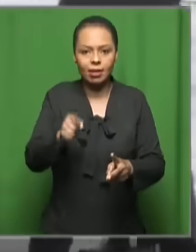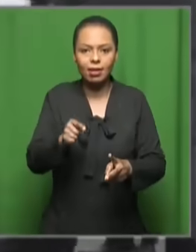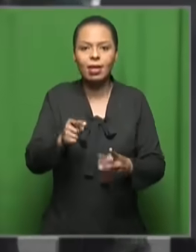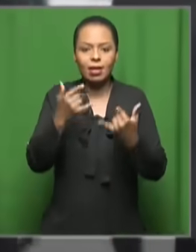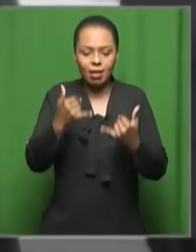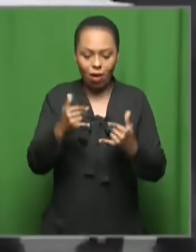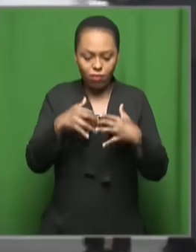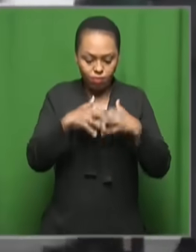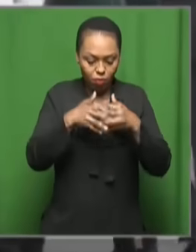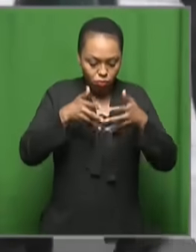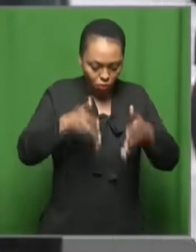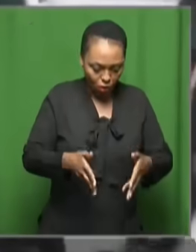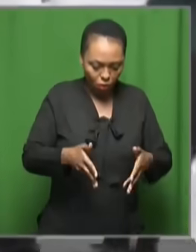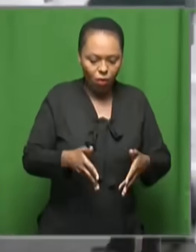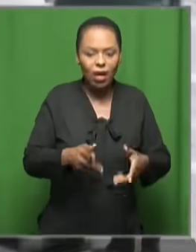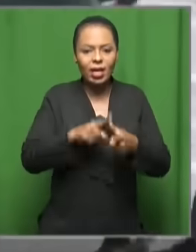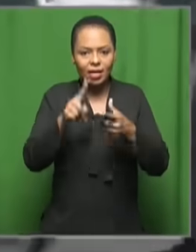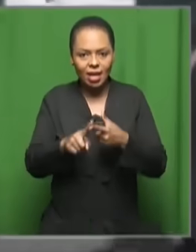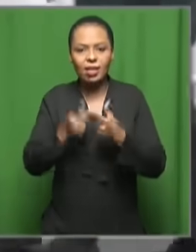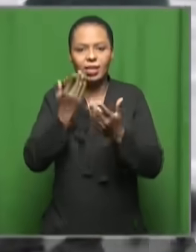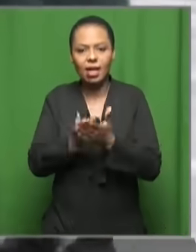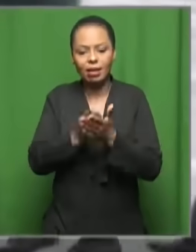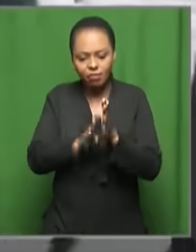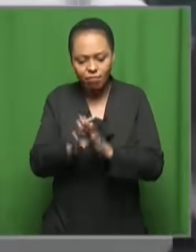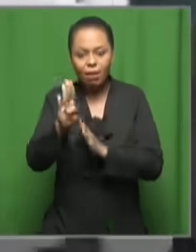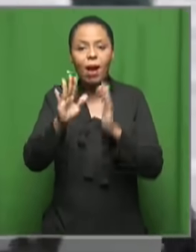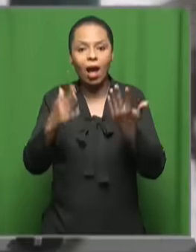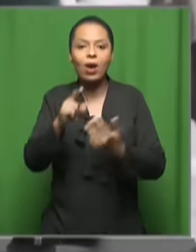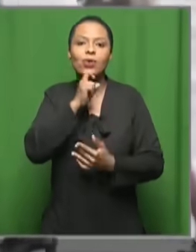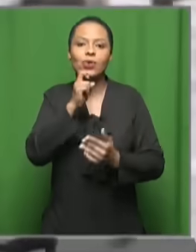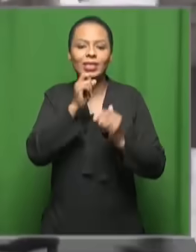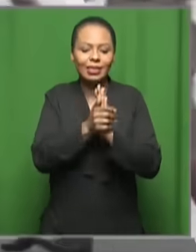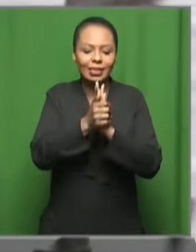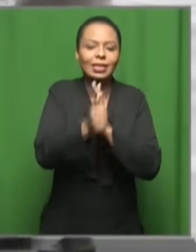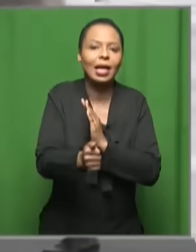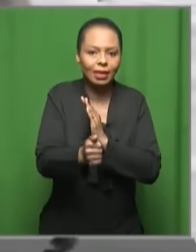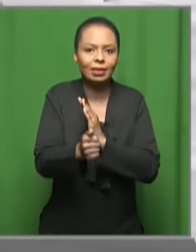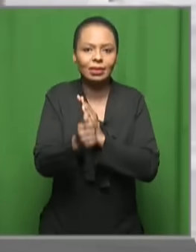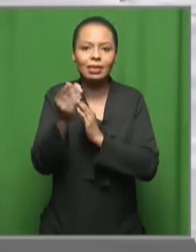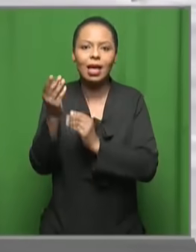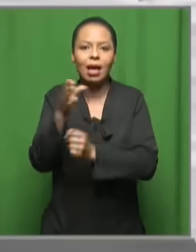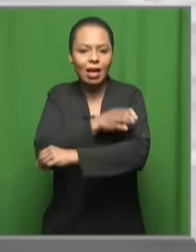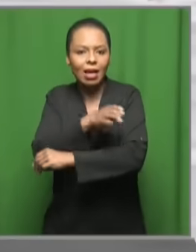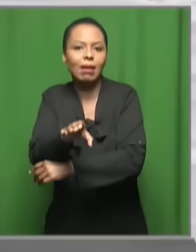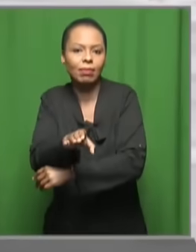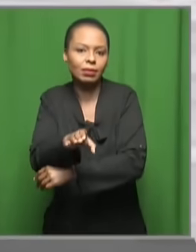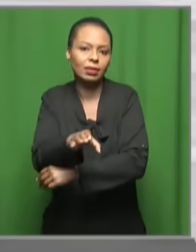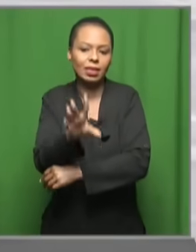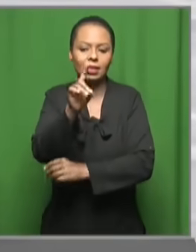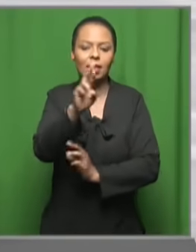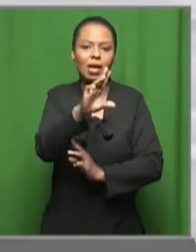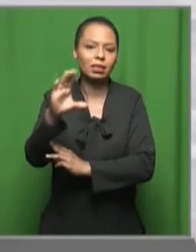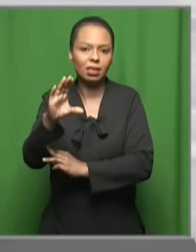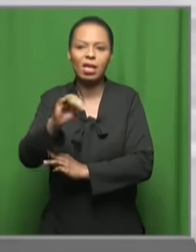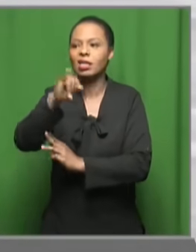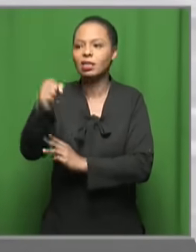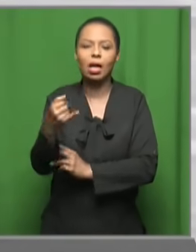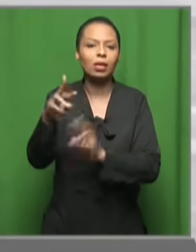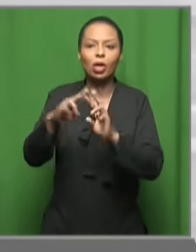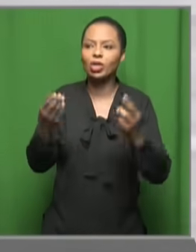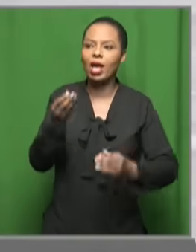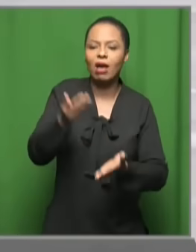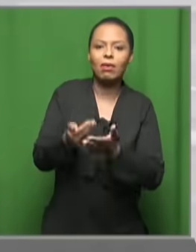to build skills capacity at the national level. So DRC would not just make their resources available,